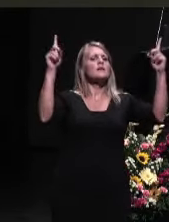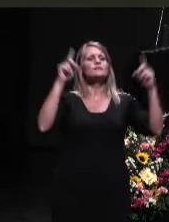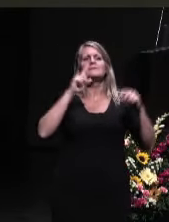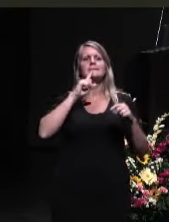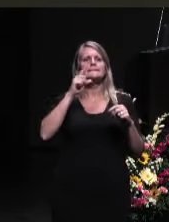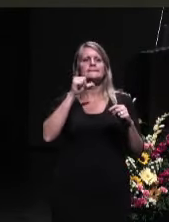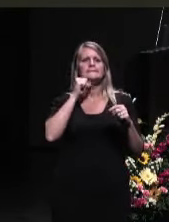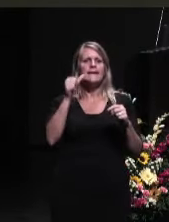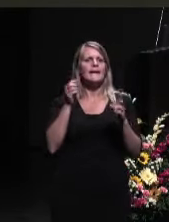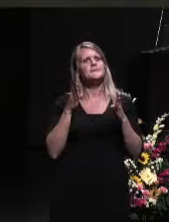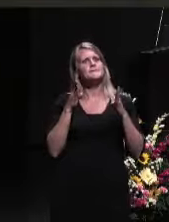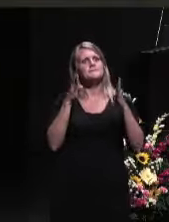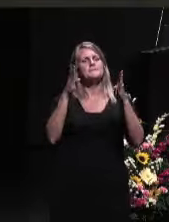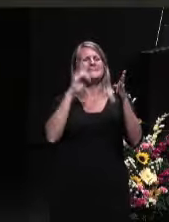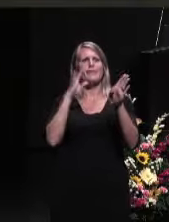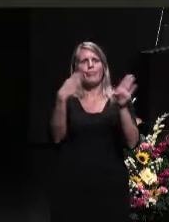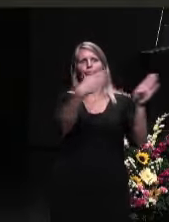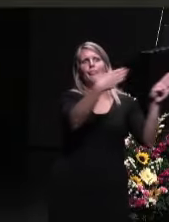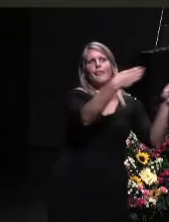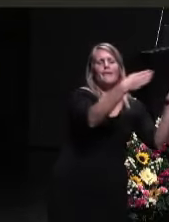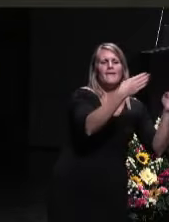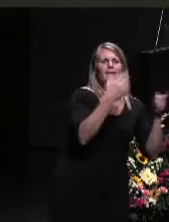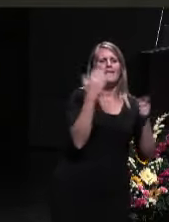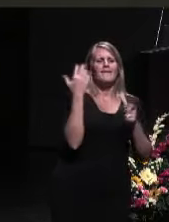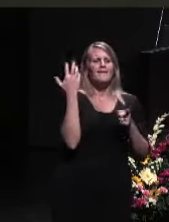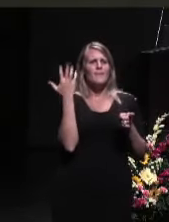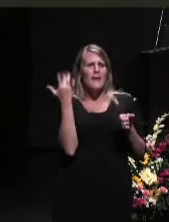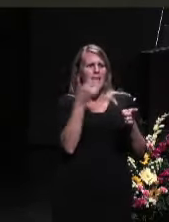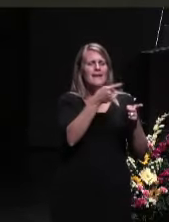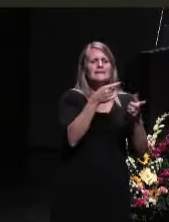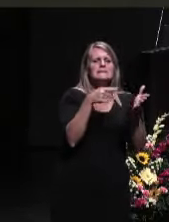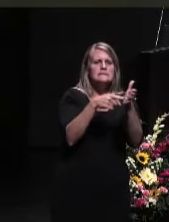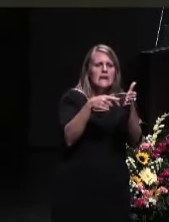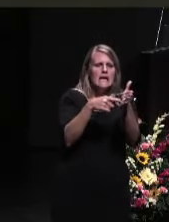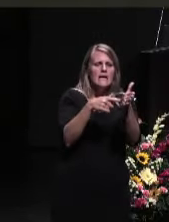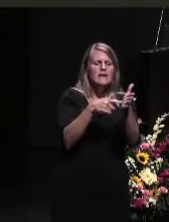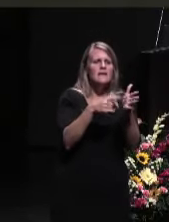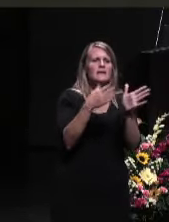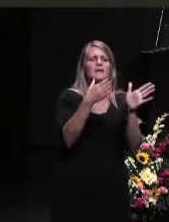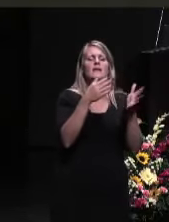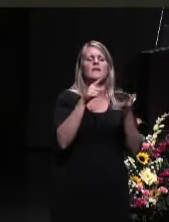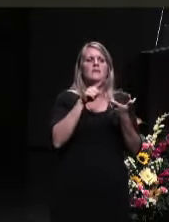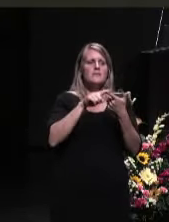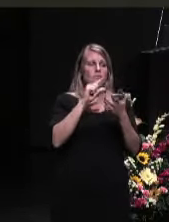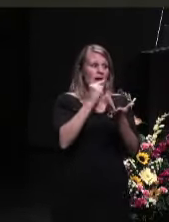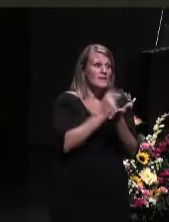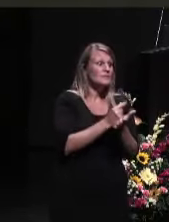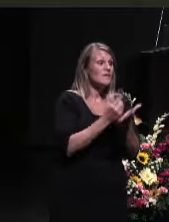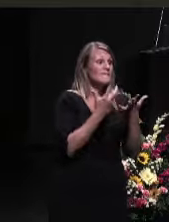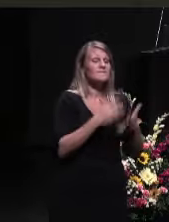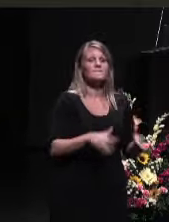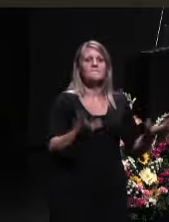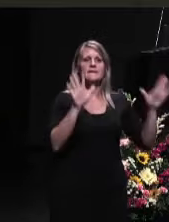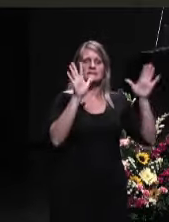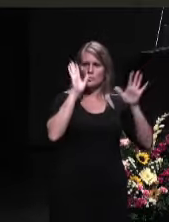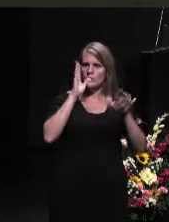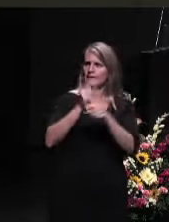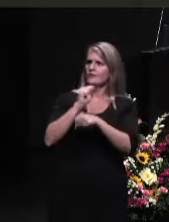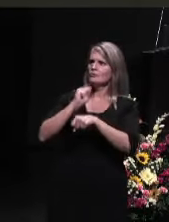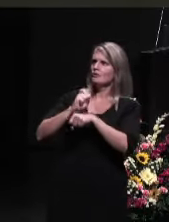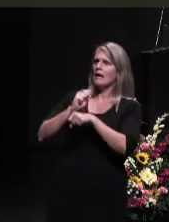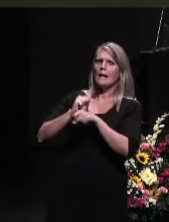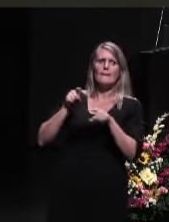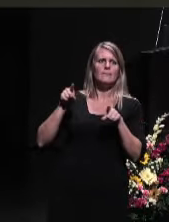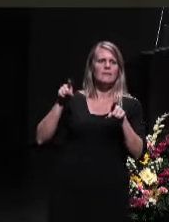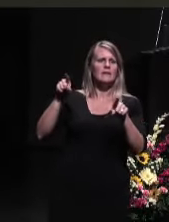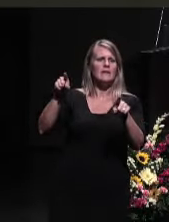way. In part because of the debt, in part because of what happens after college, the alignment with what is needed in terms